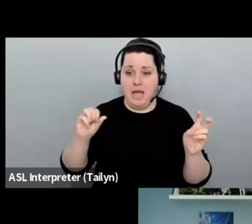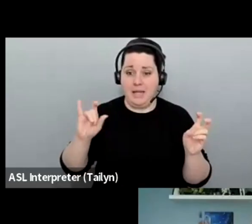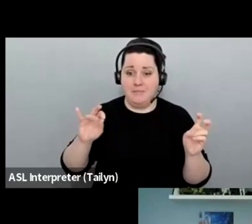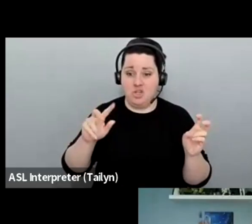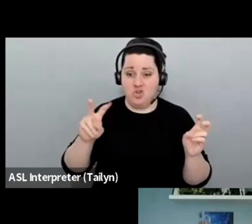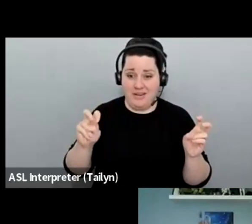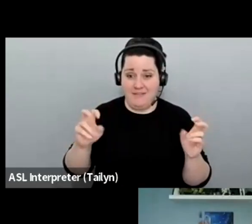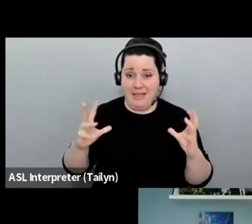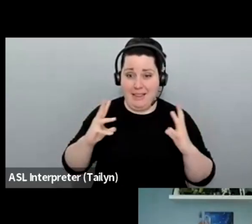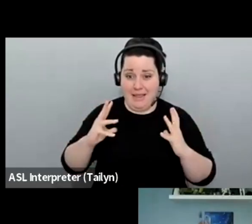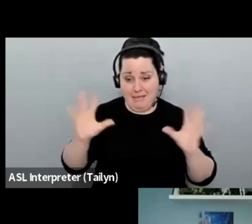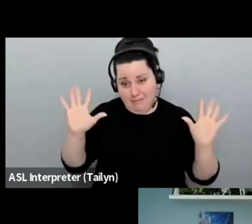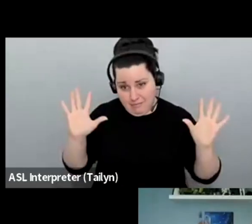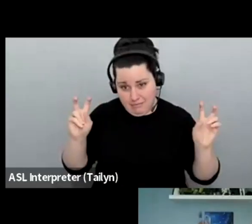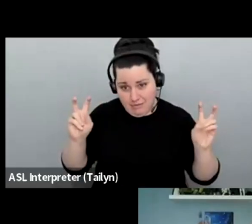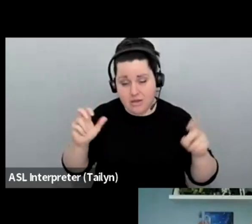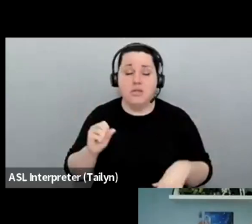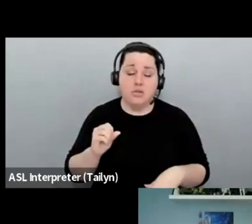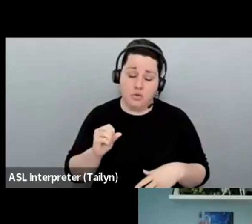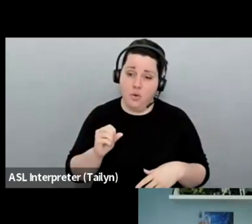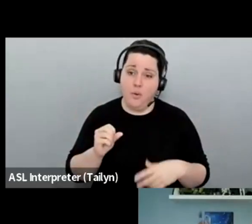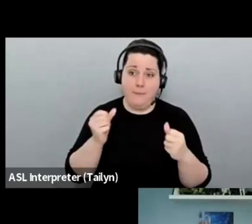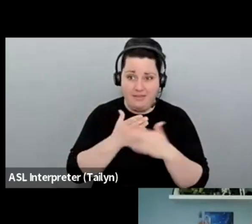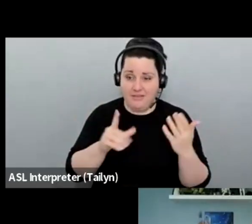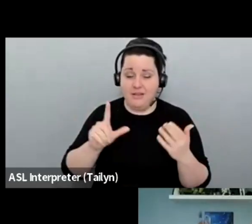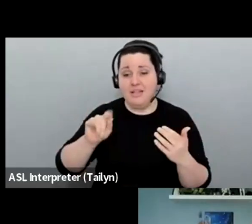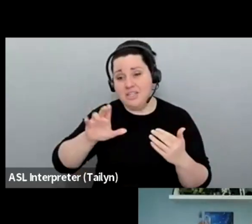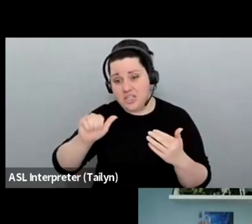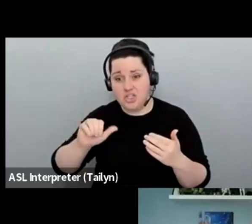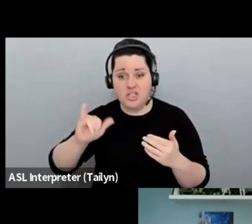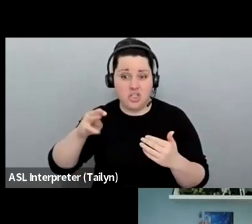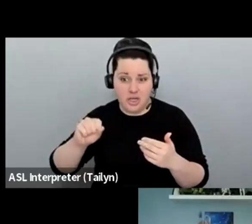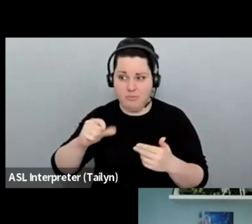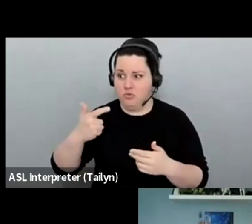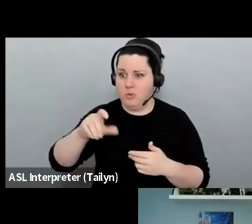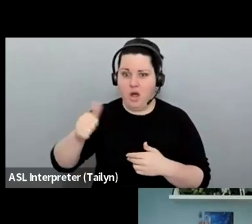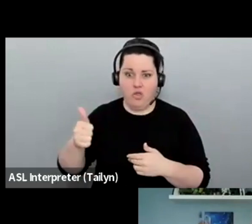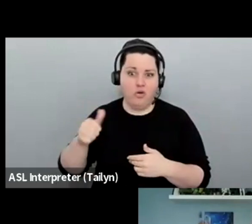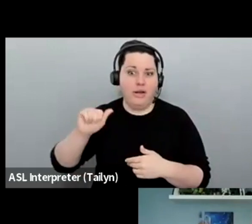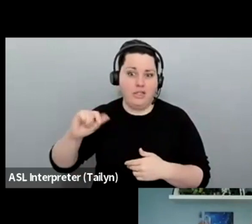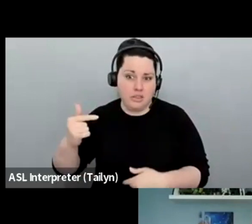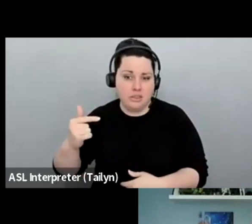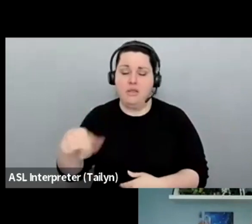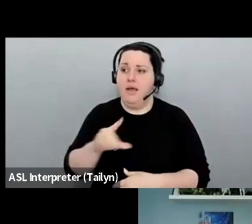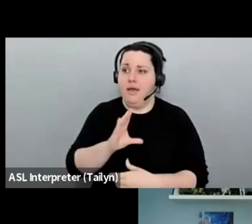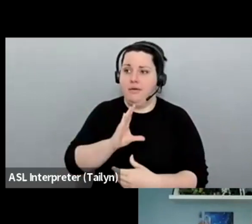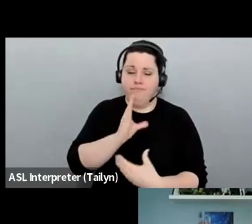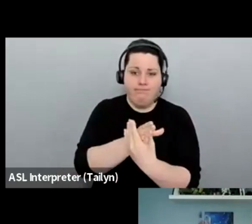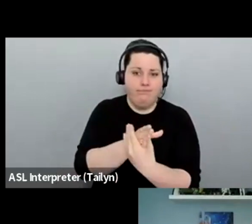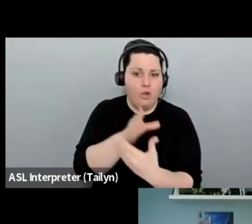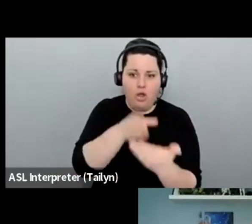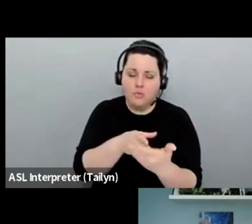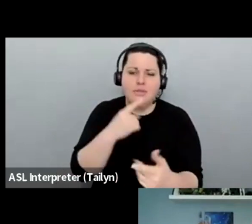leave. So with a lot of these things, Letitia James and 21 other attorneys general have filed lawsuits saying